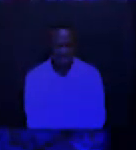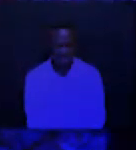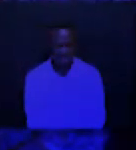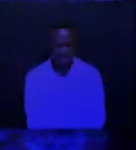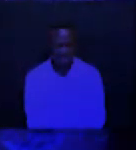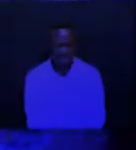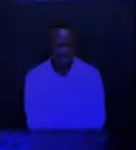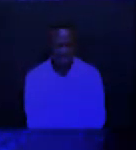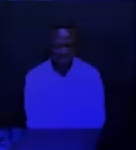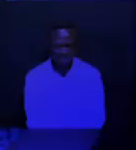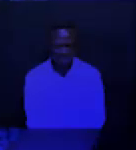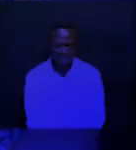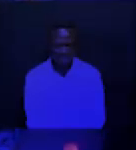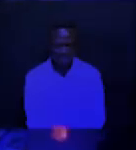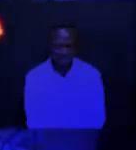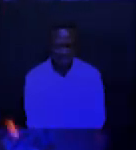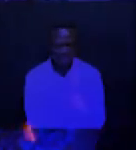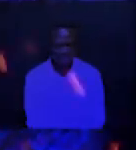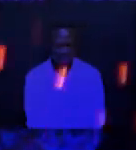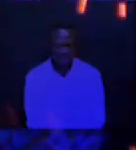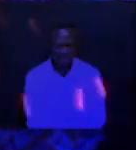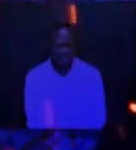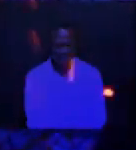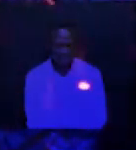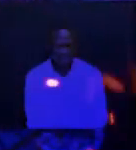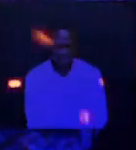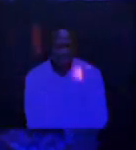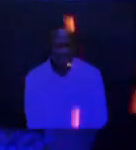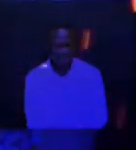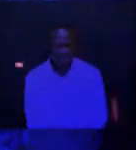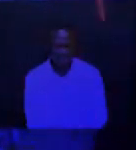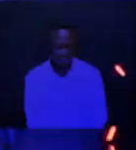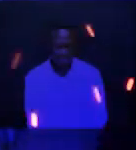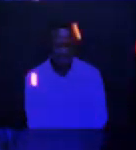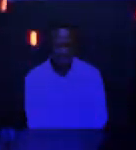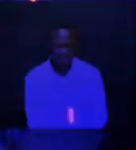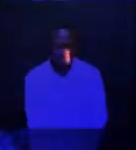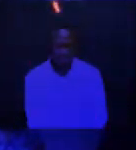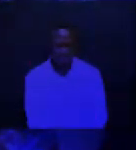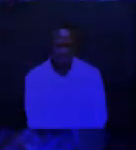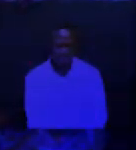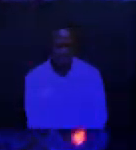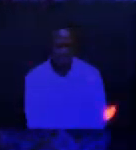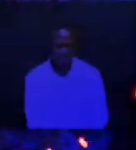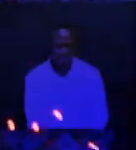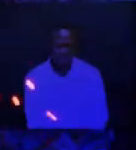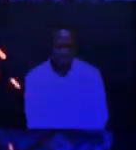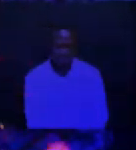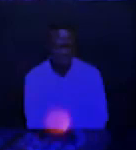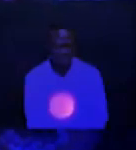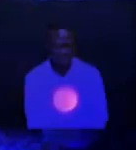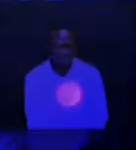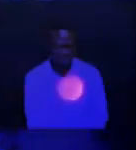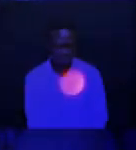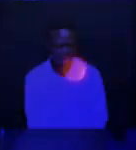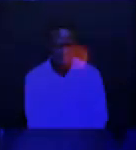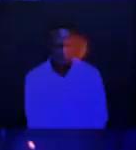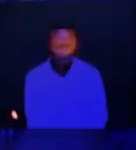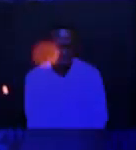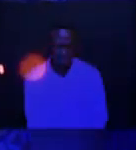Ikona masataya, malasana kora, masana kimahaya, intani